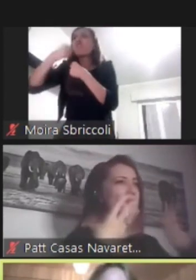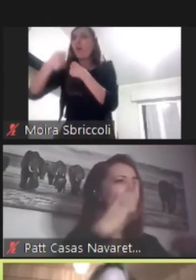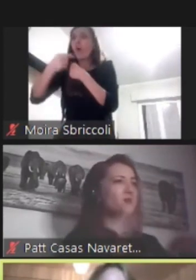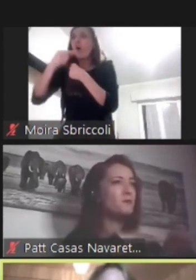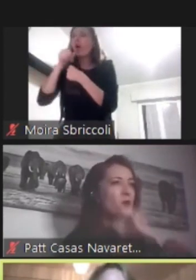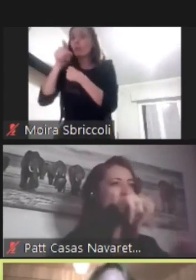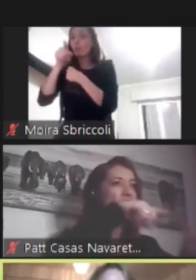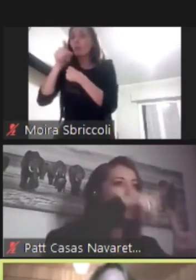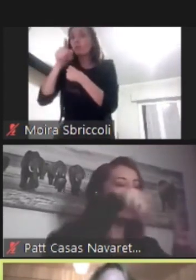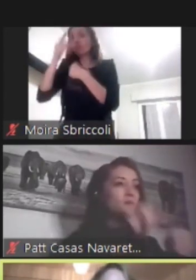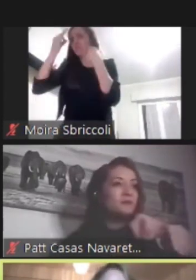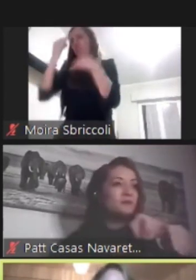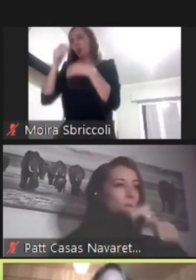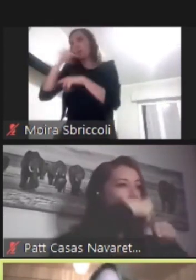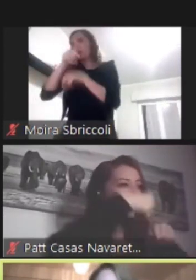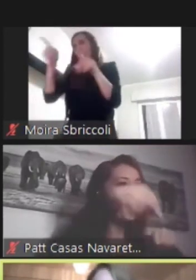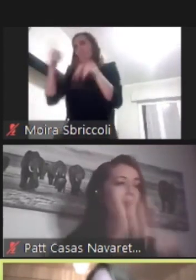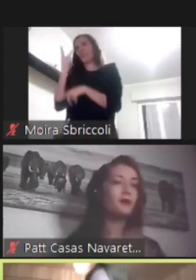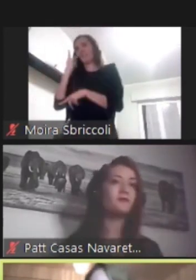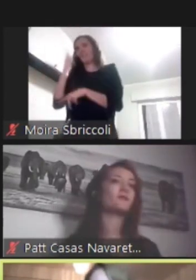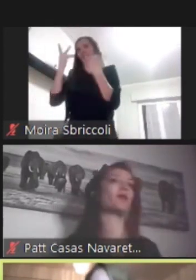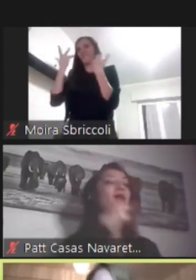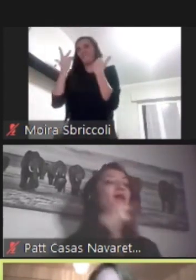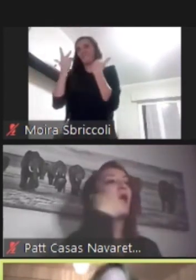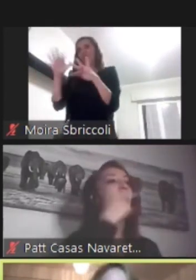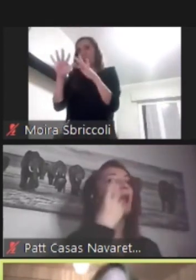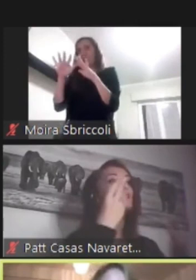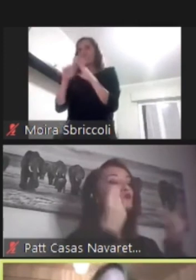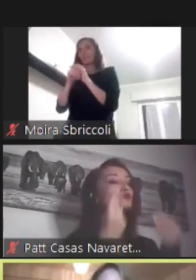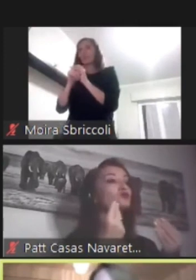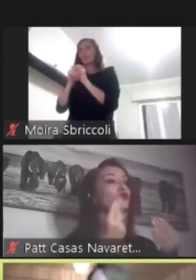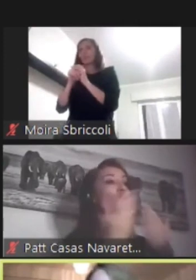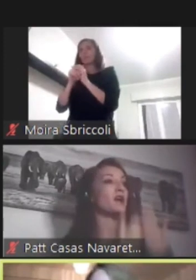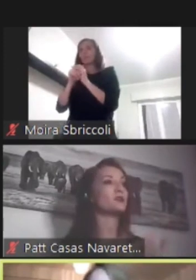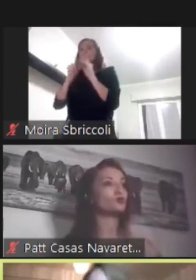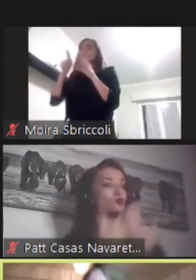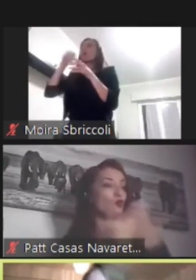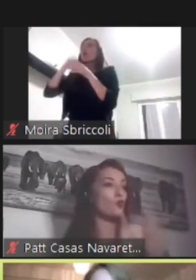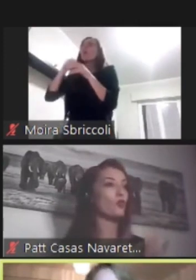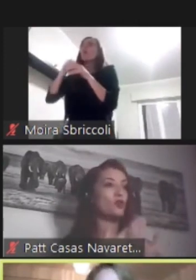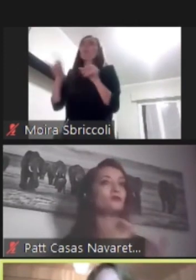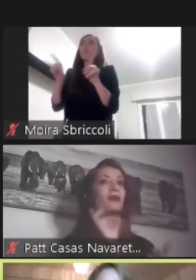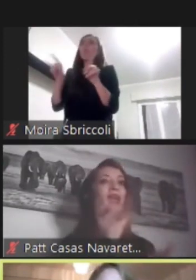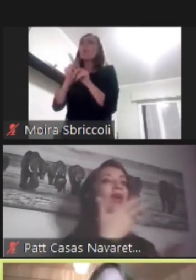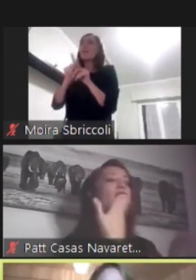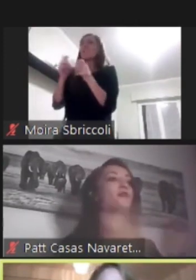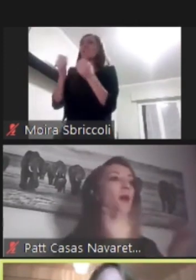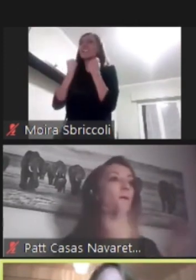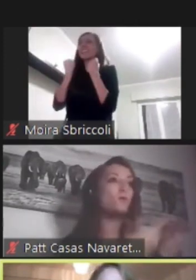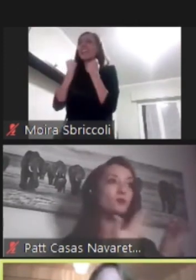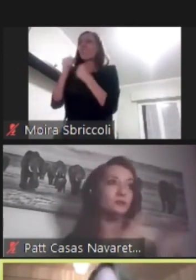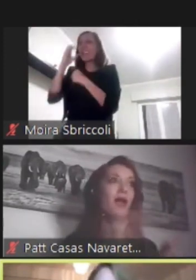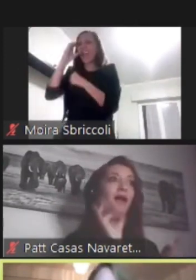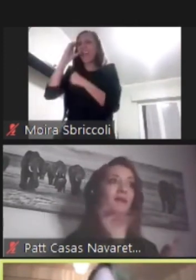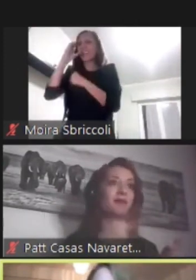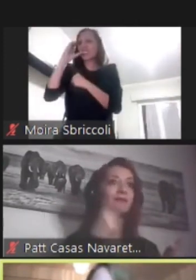vitamin C. So red clover has long been used to